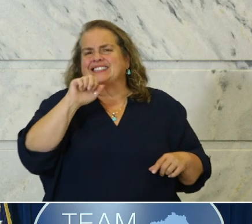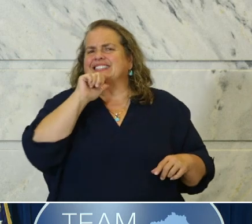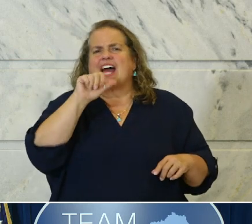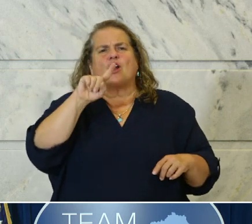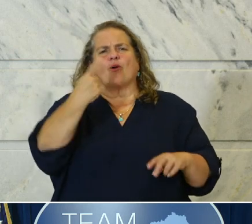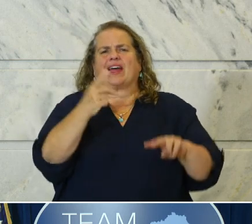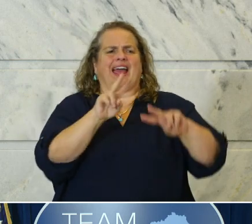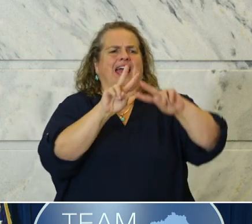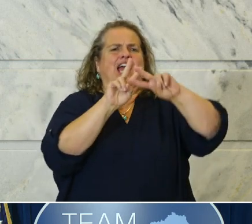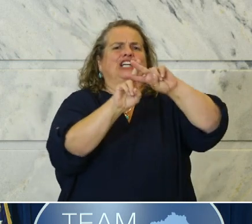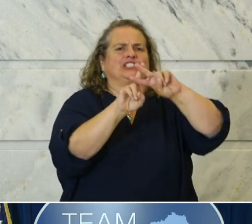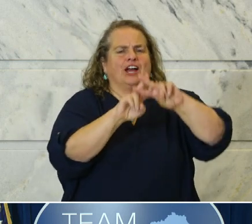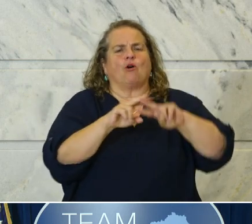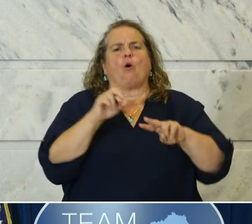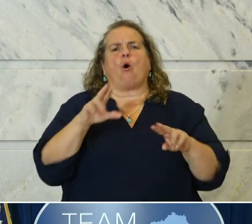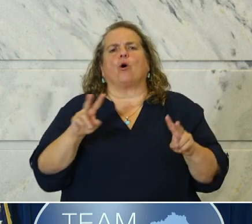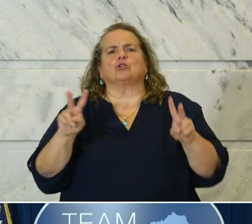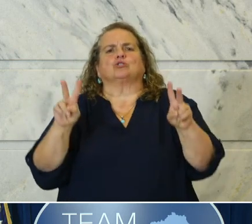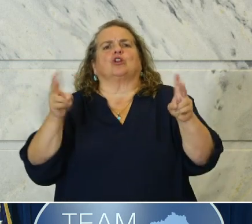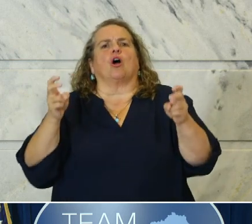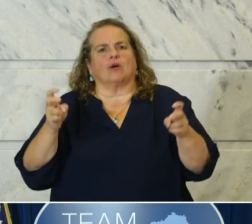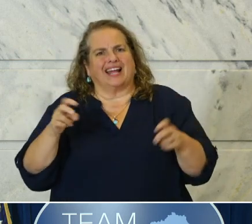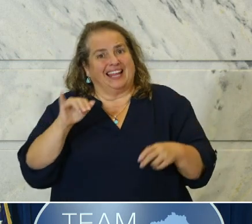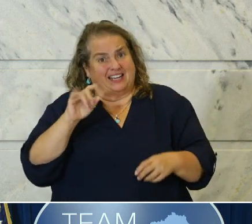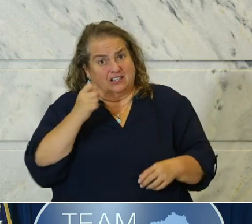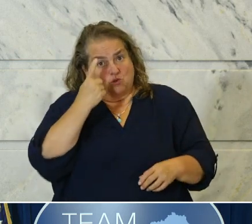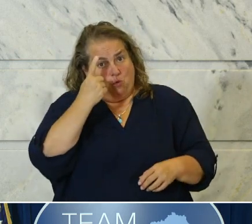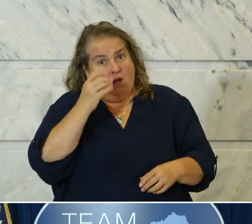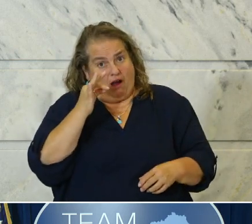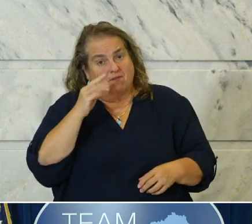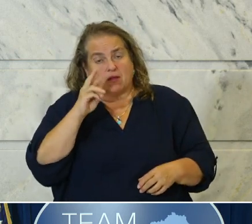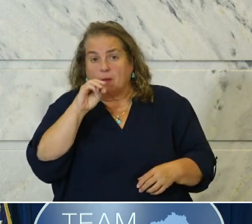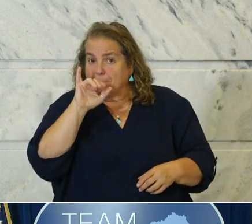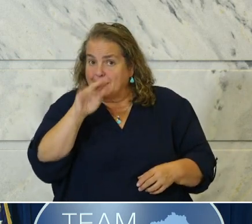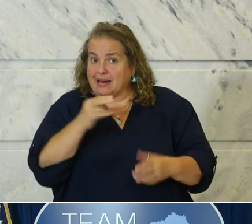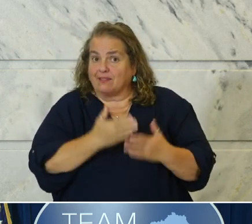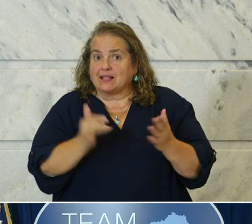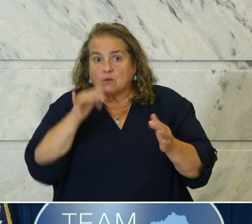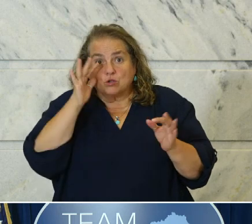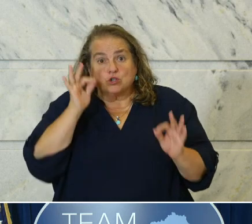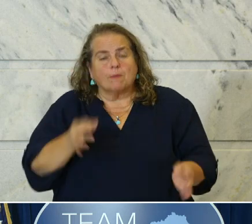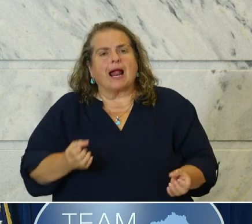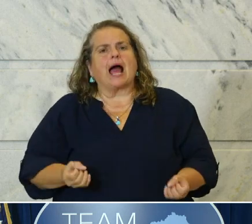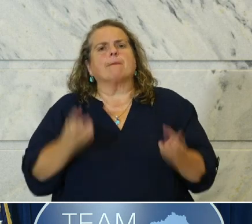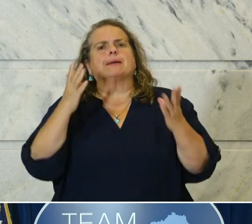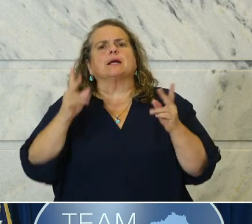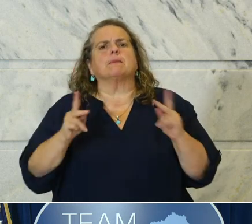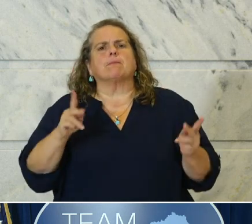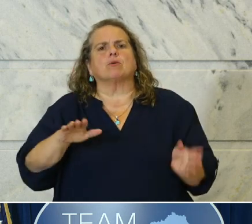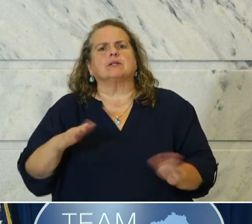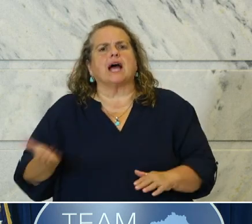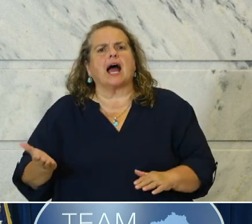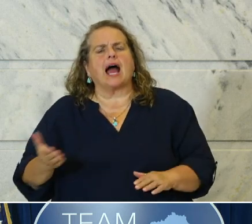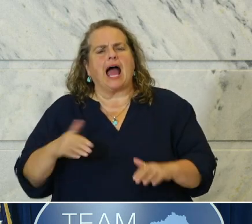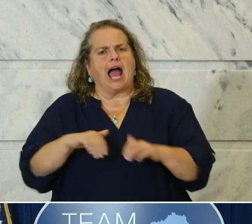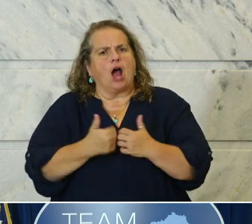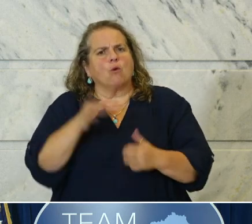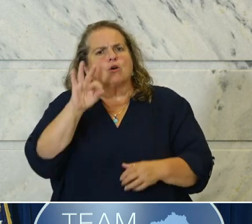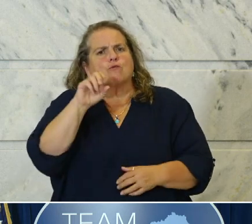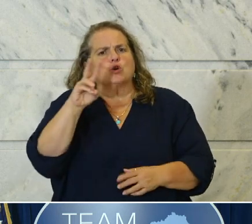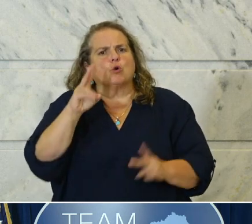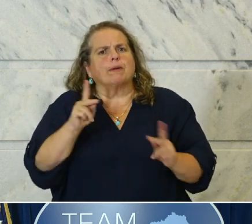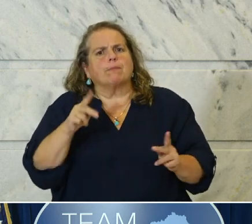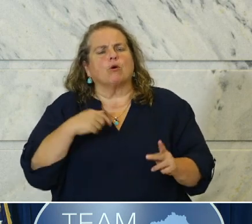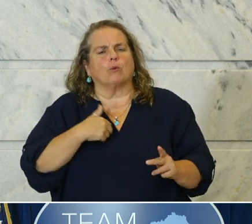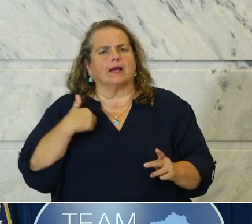slogan. It's one of the main things that's going to determine how many people die, how few people we can lose. There